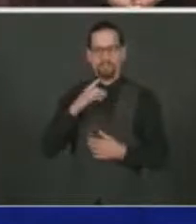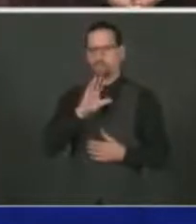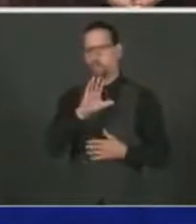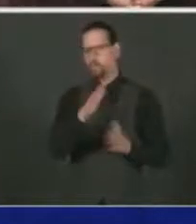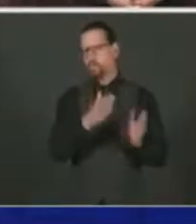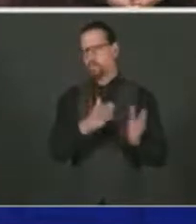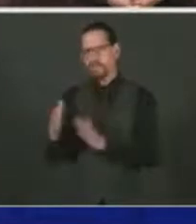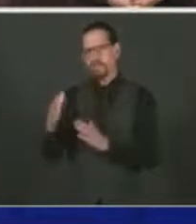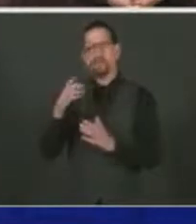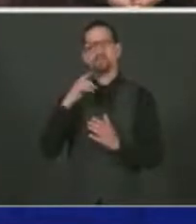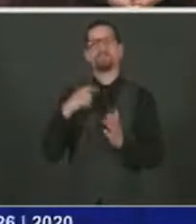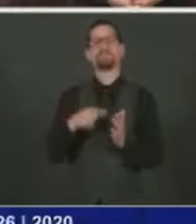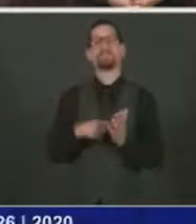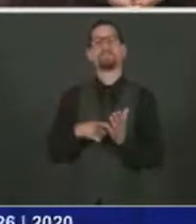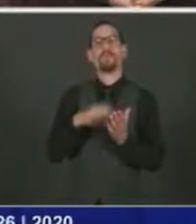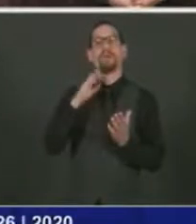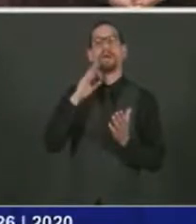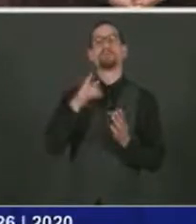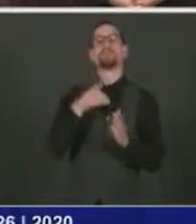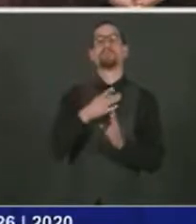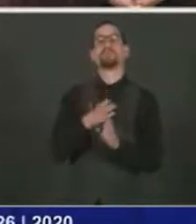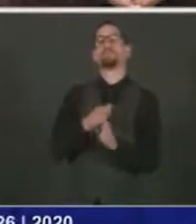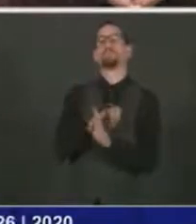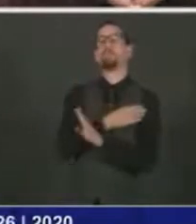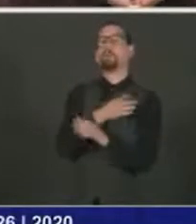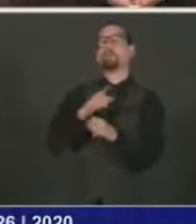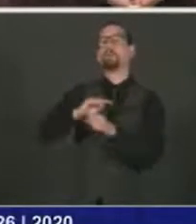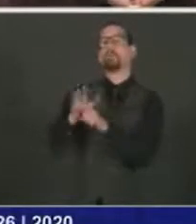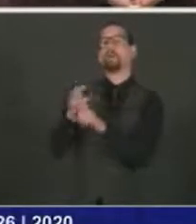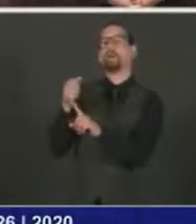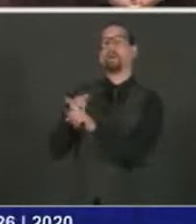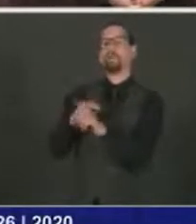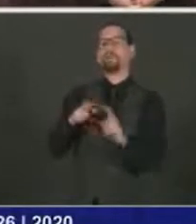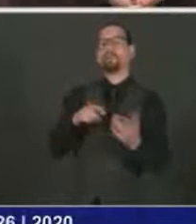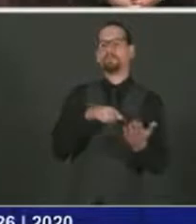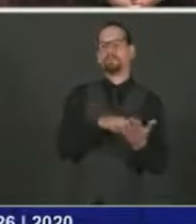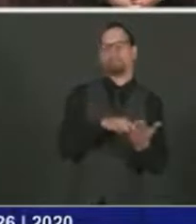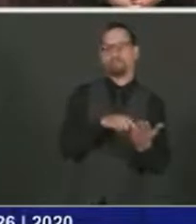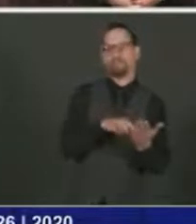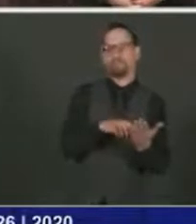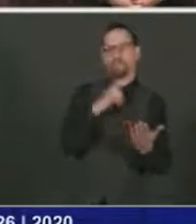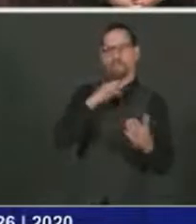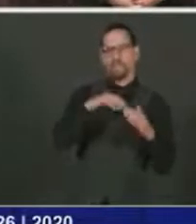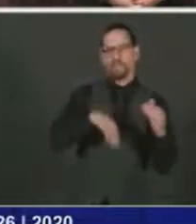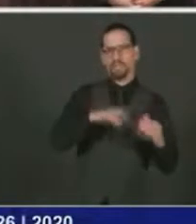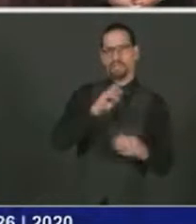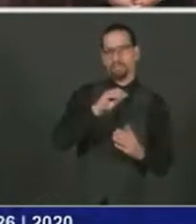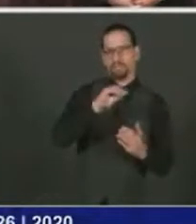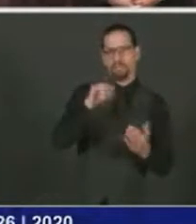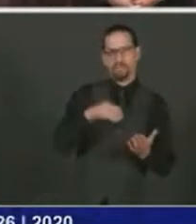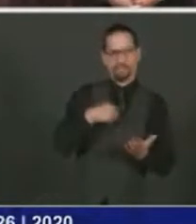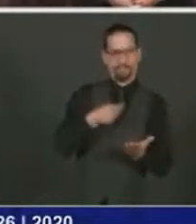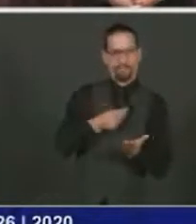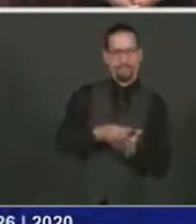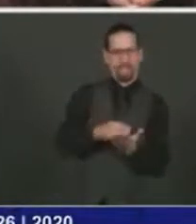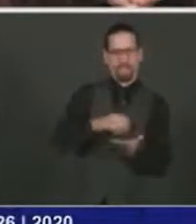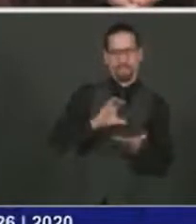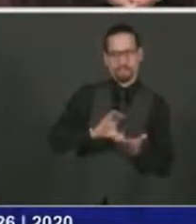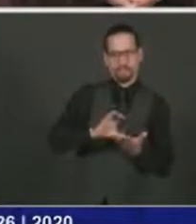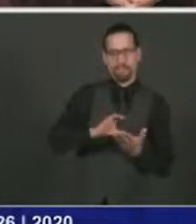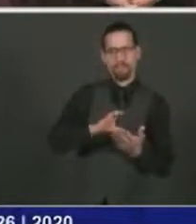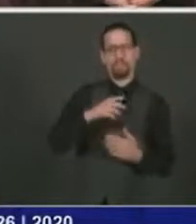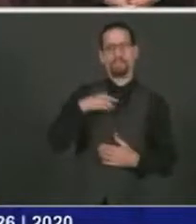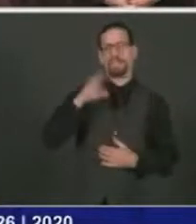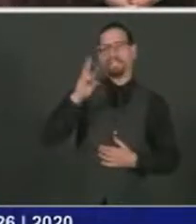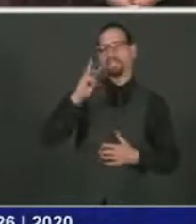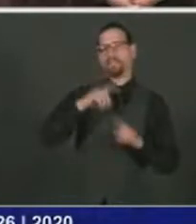pre-COVID, 21 of the plans were less than 60% funded, considered to be in critical status. 6 plans actually reduced funded